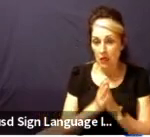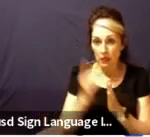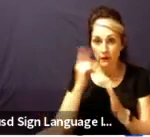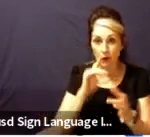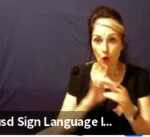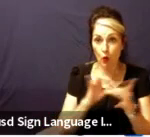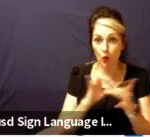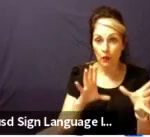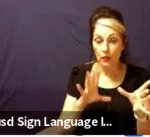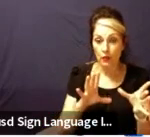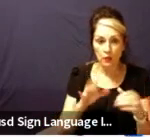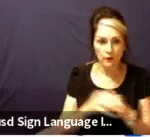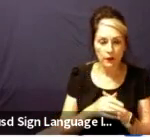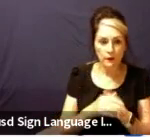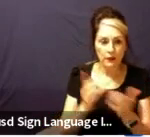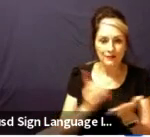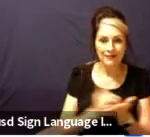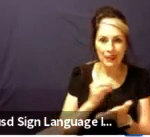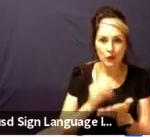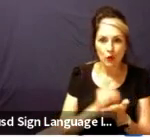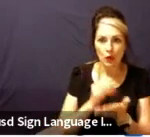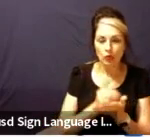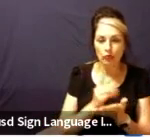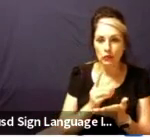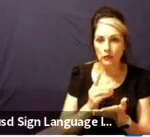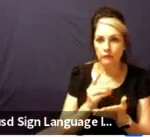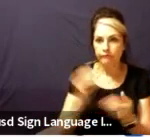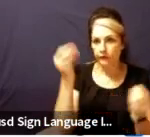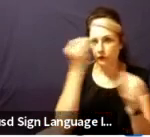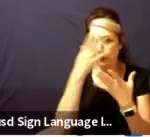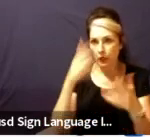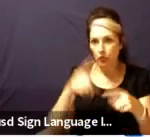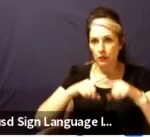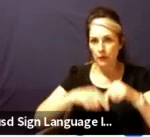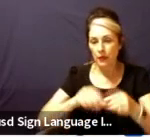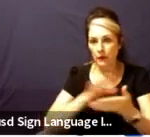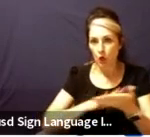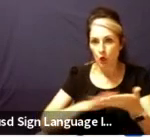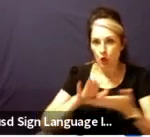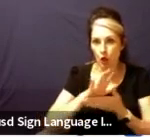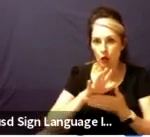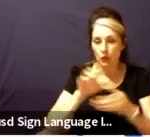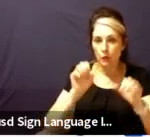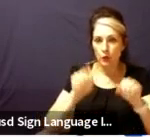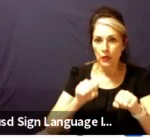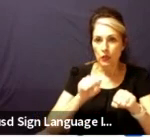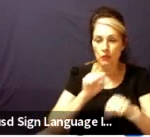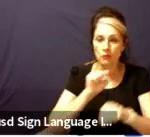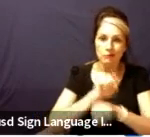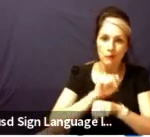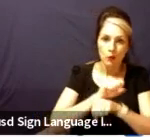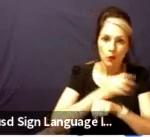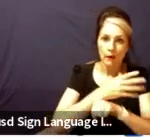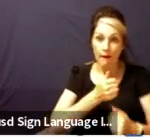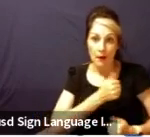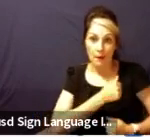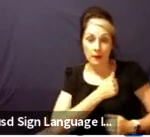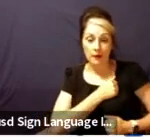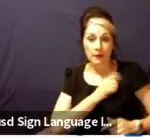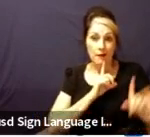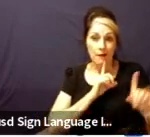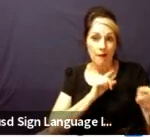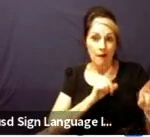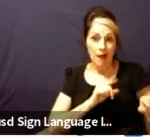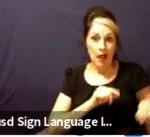of directory information based off of college, potential employee, and military. Answer these